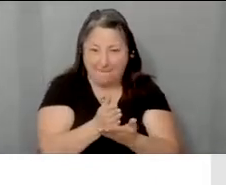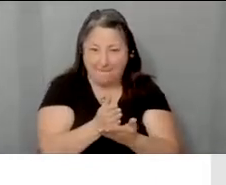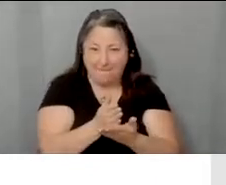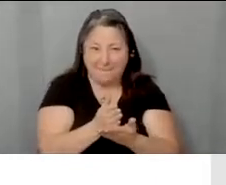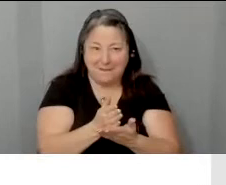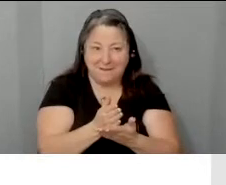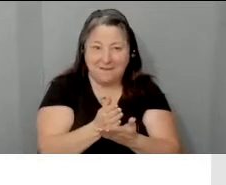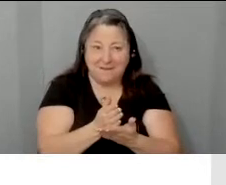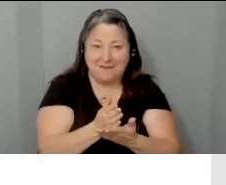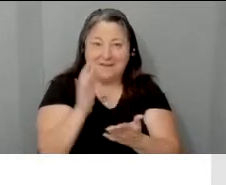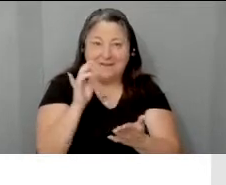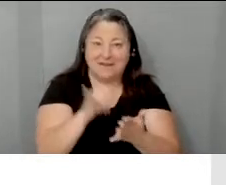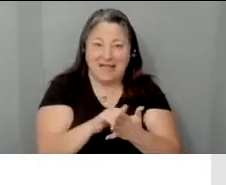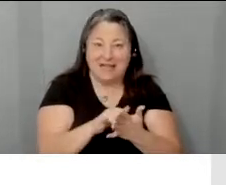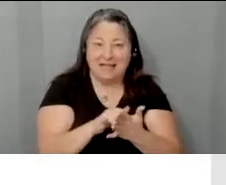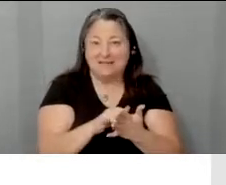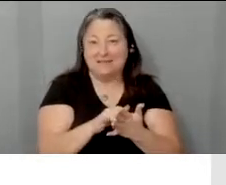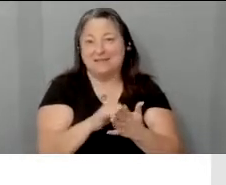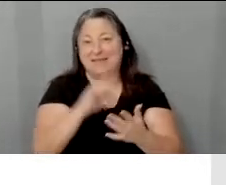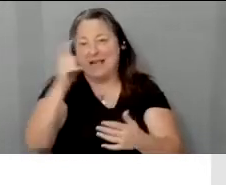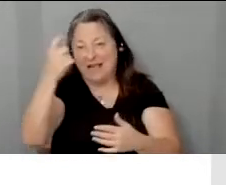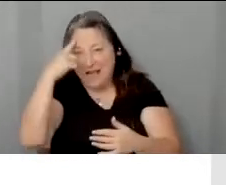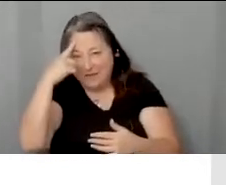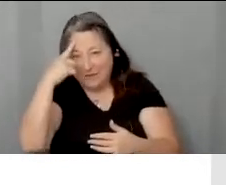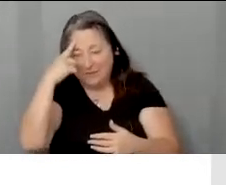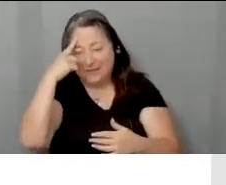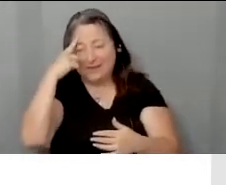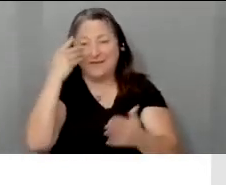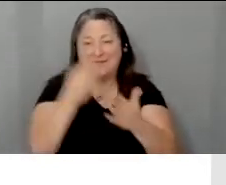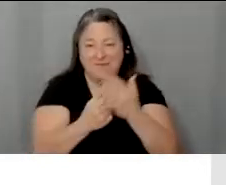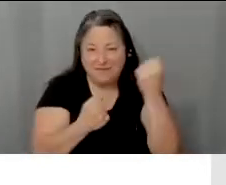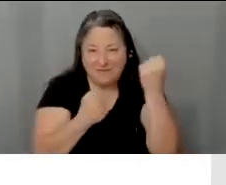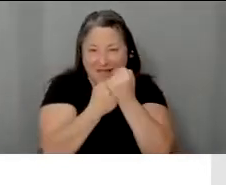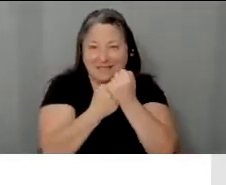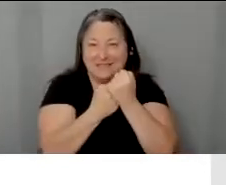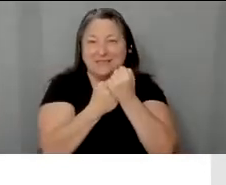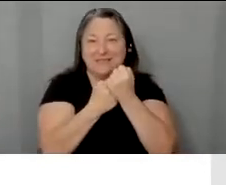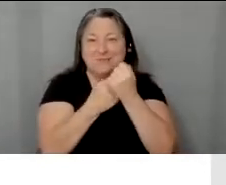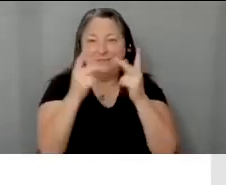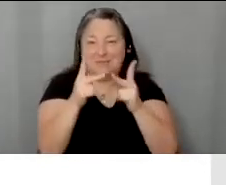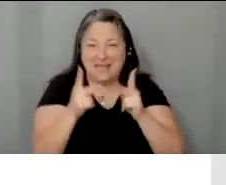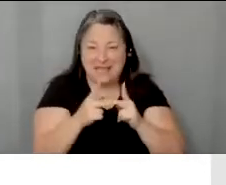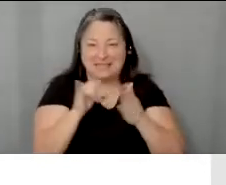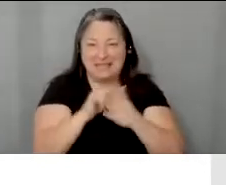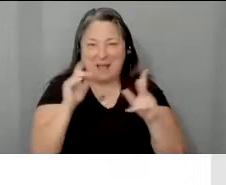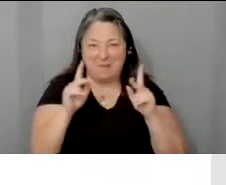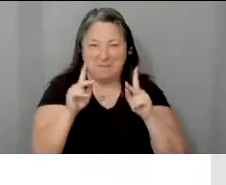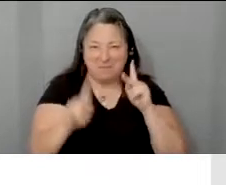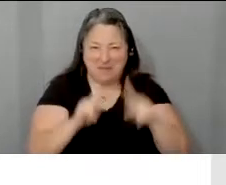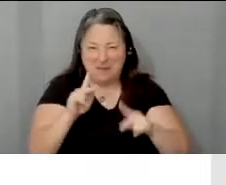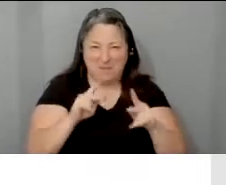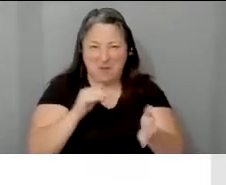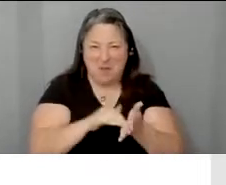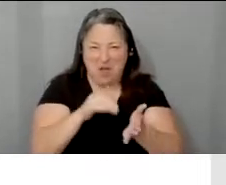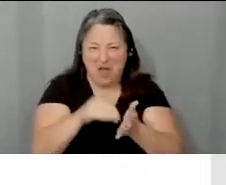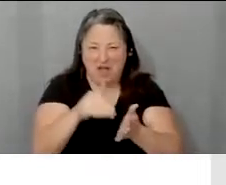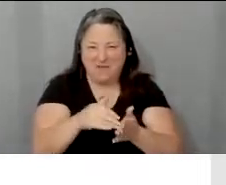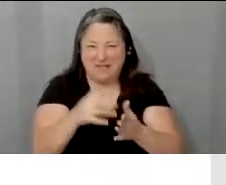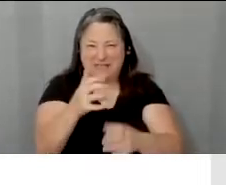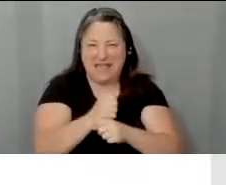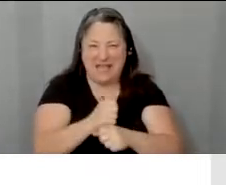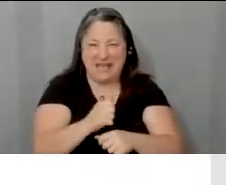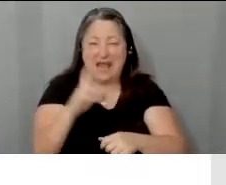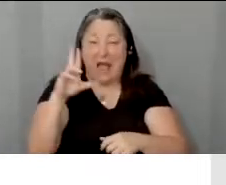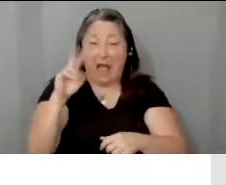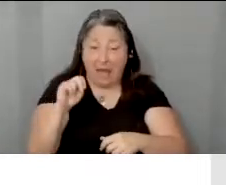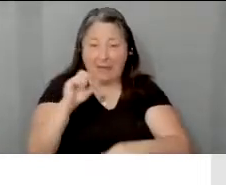WIOA funded, government-backed place where people often get their unemployment supports, but they